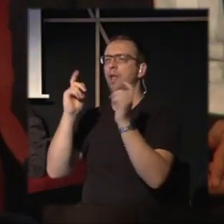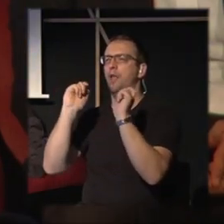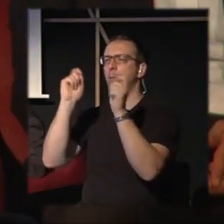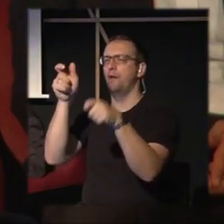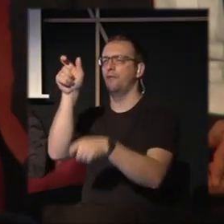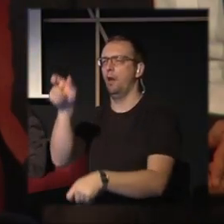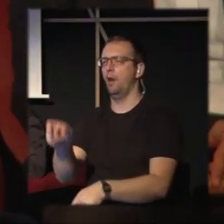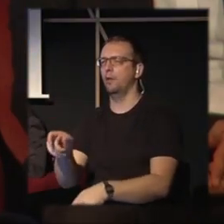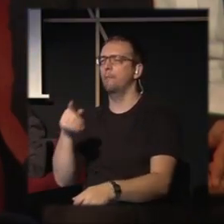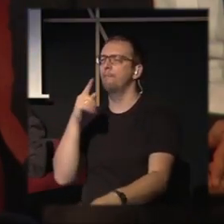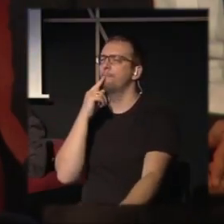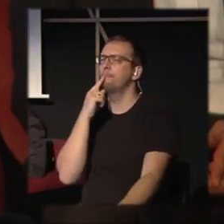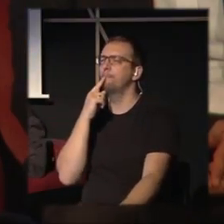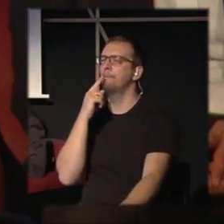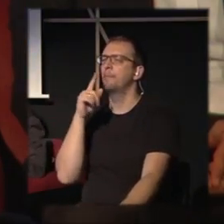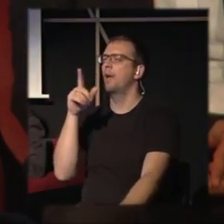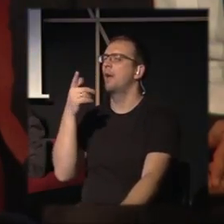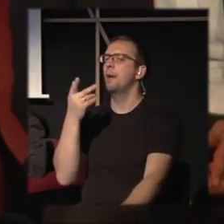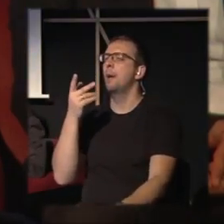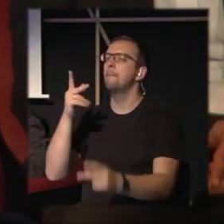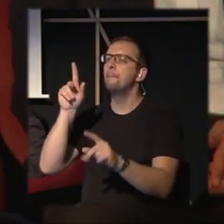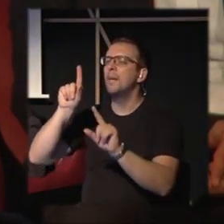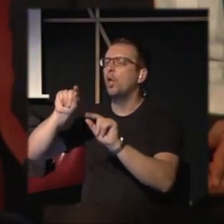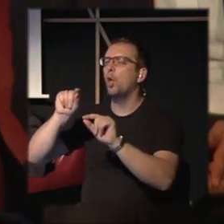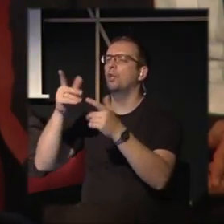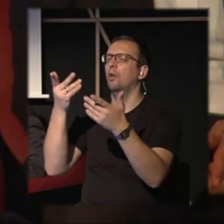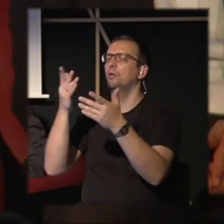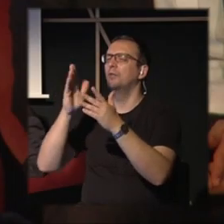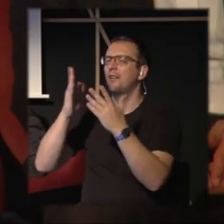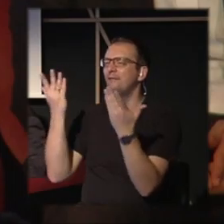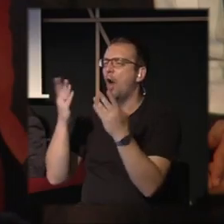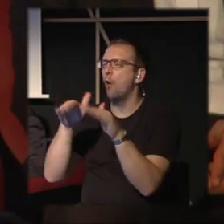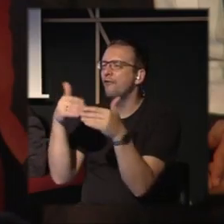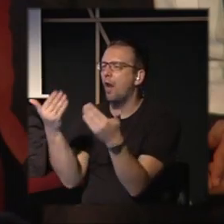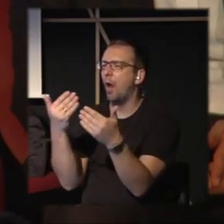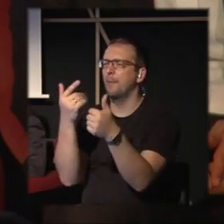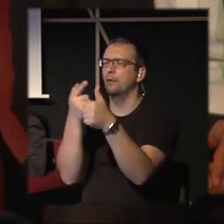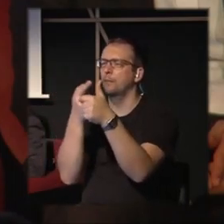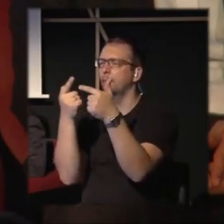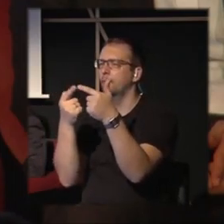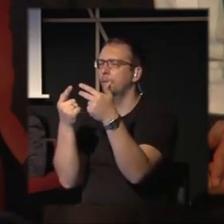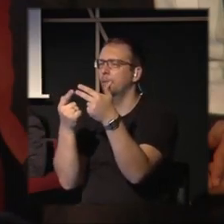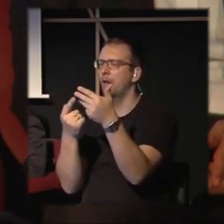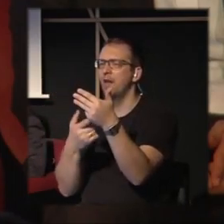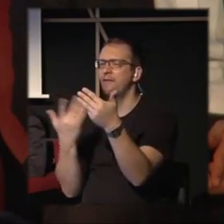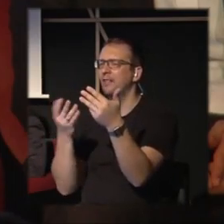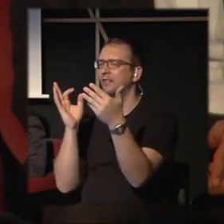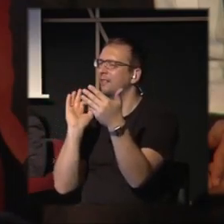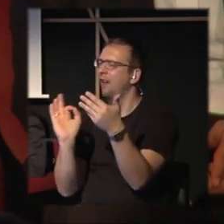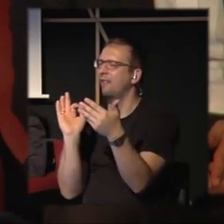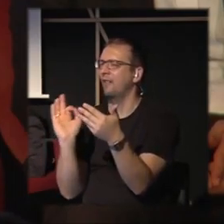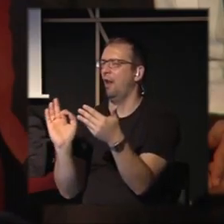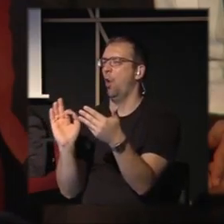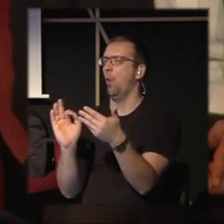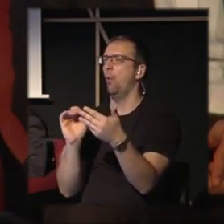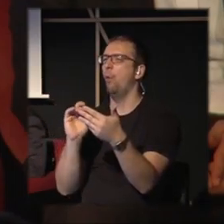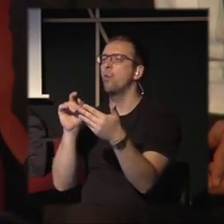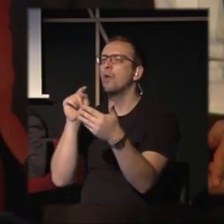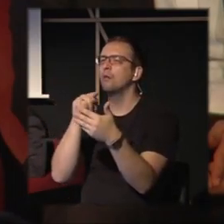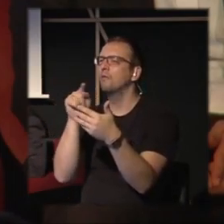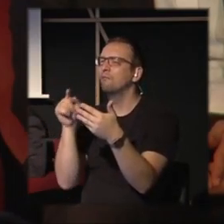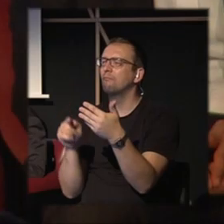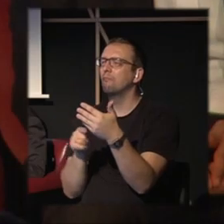well, we received feedbacks, and it was important for them to clearly understand their